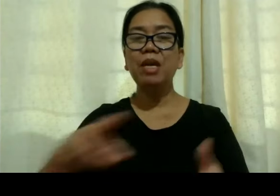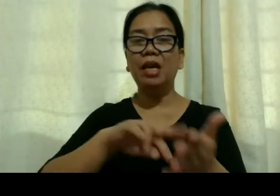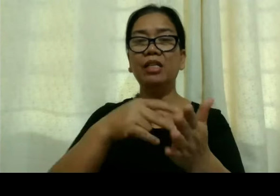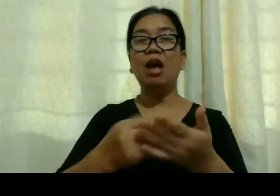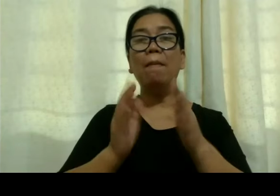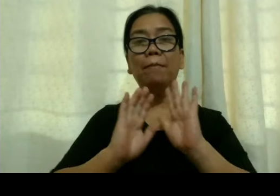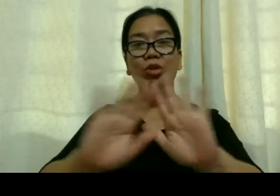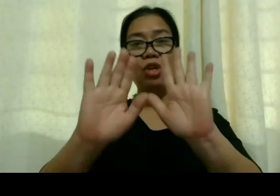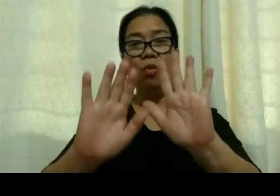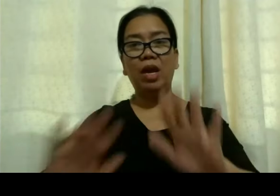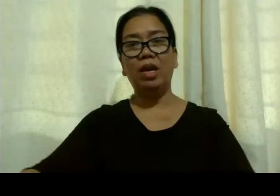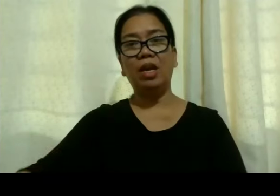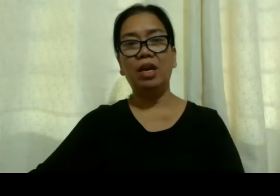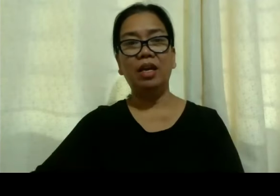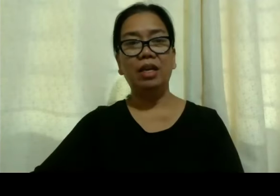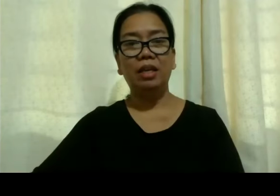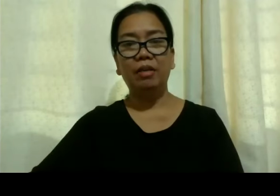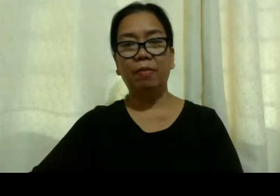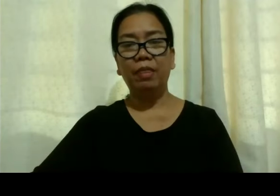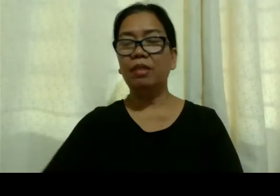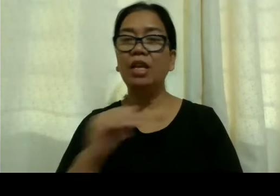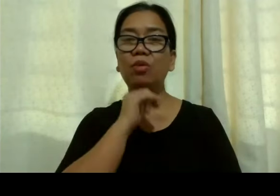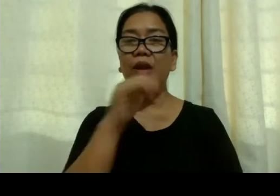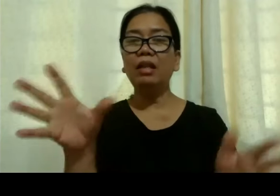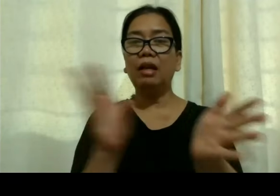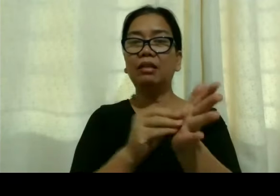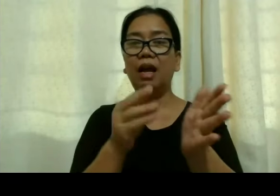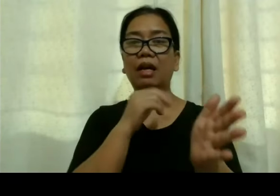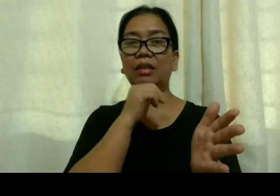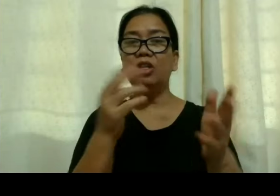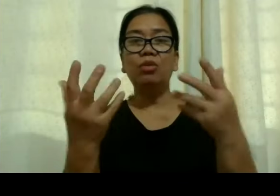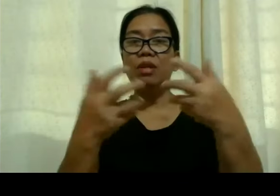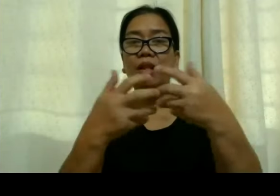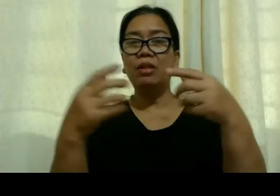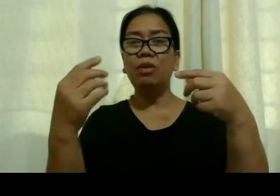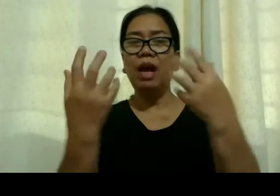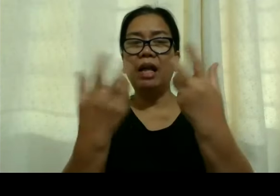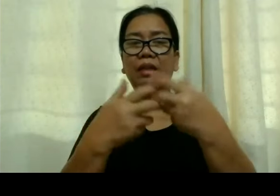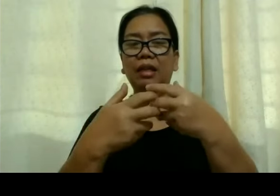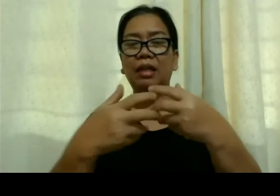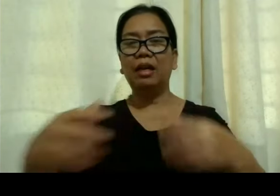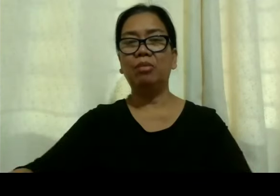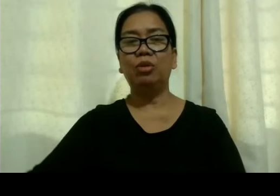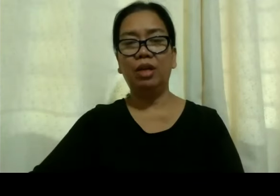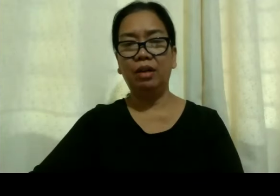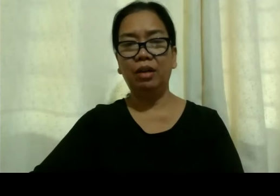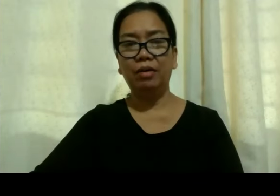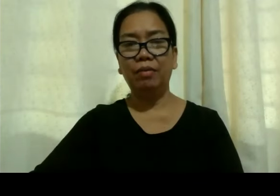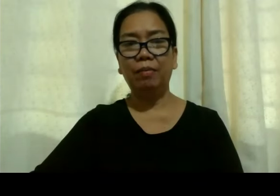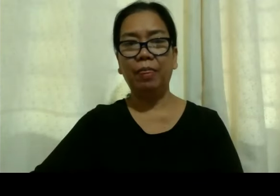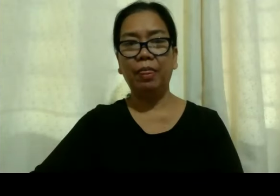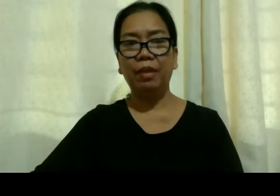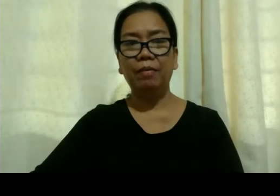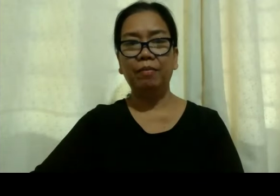It means push away. They do not attract. They do not come together.